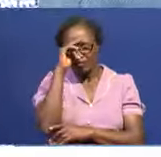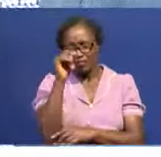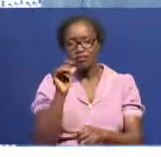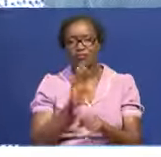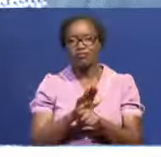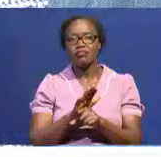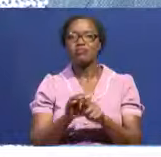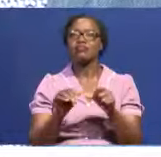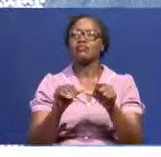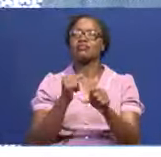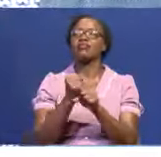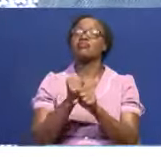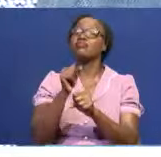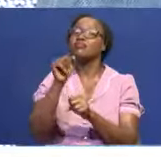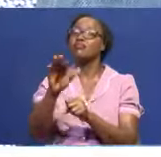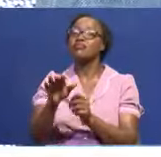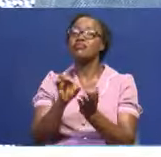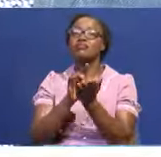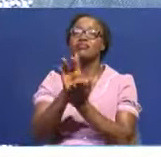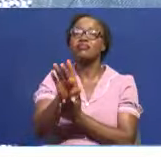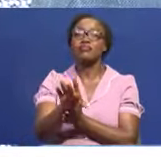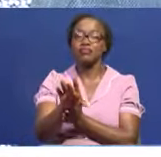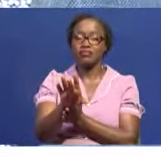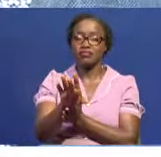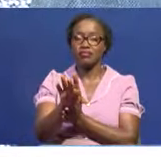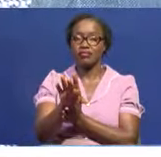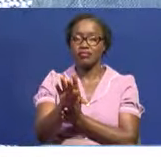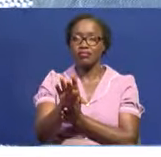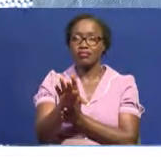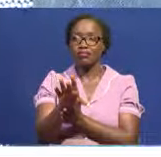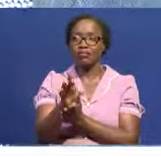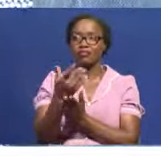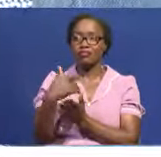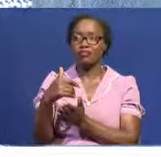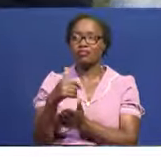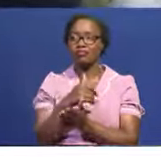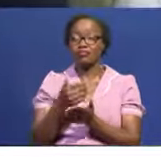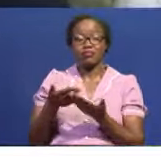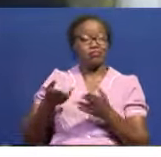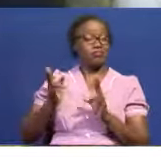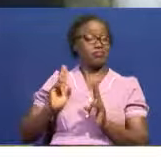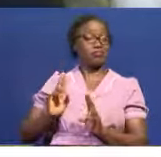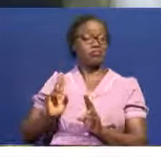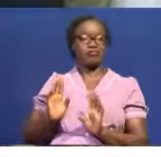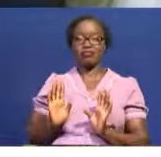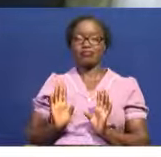naye iendelee na kazi yake impeachment. Njuri Ncheke tumetoka kwa hiyo.